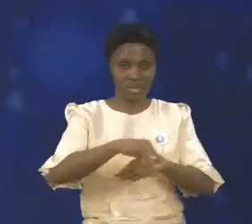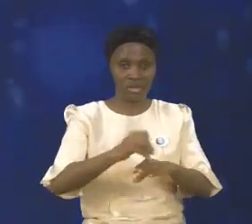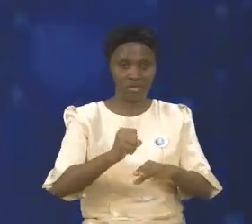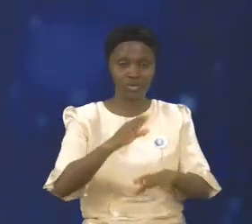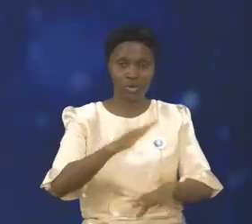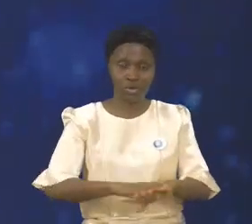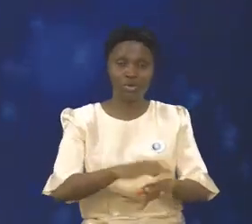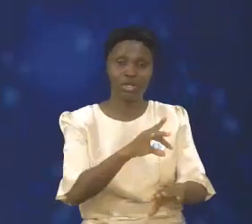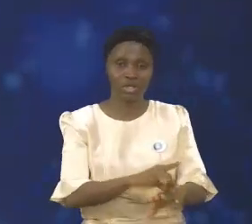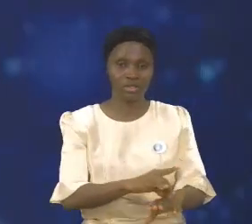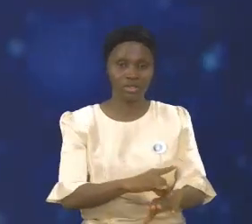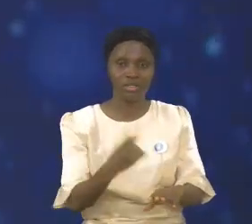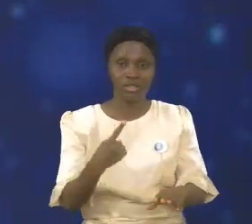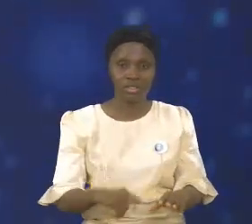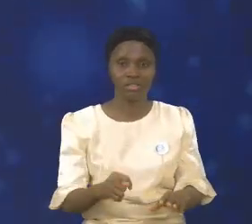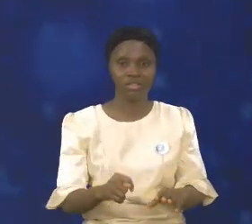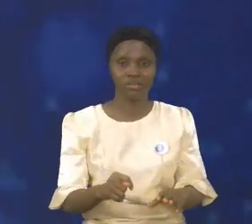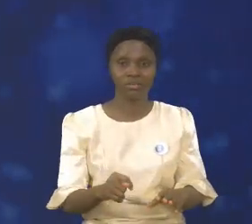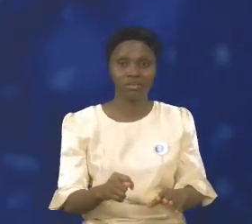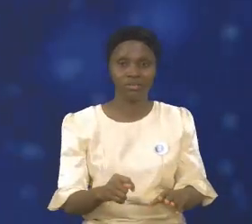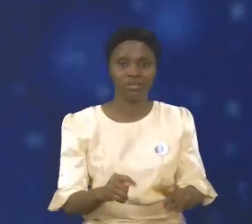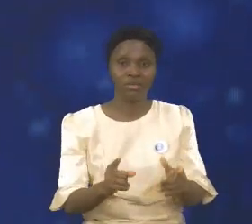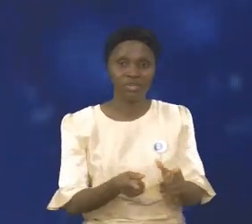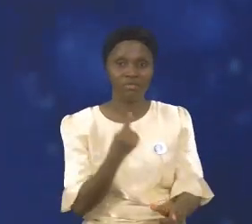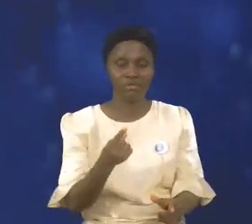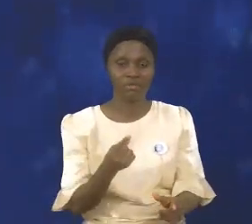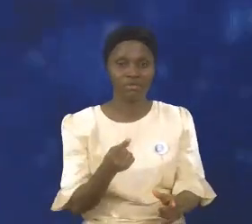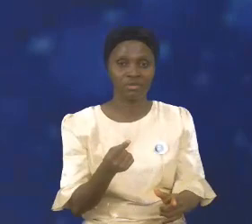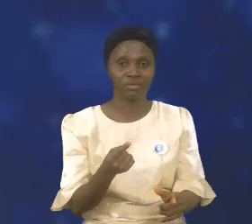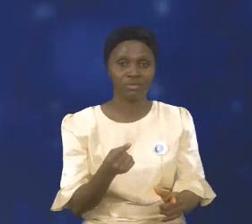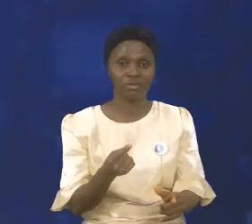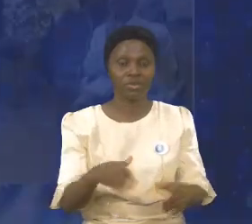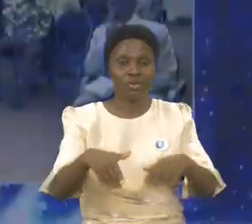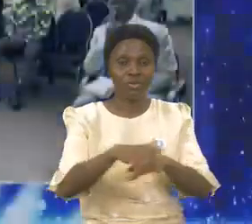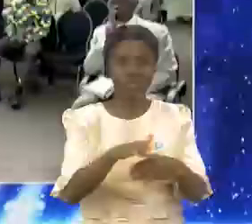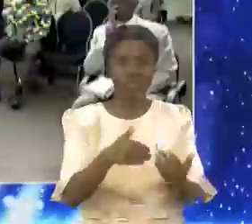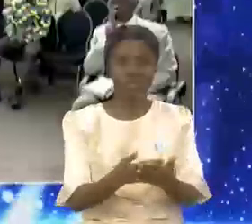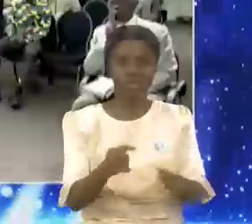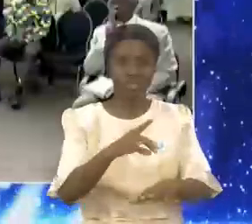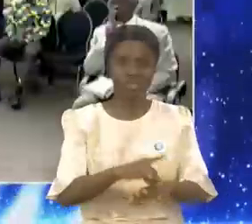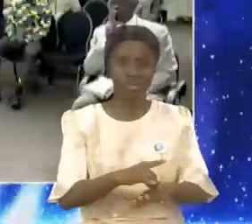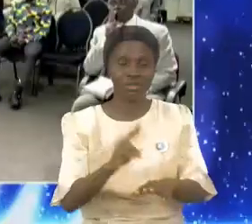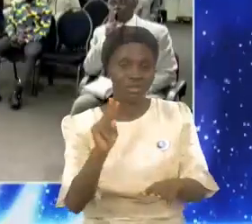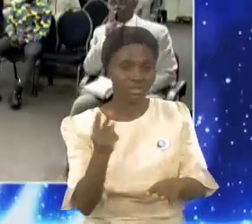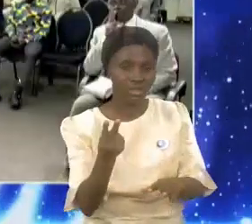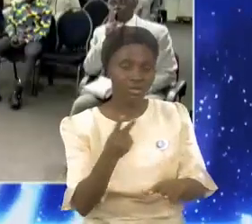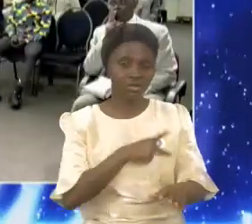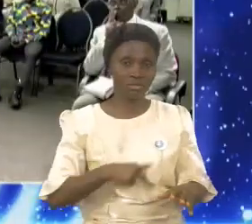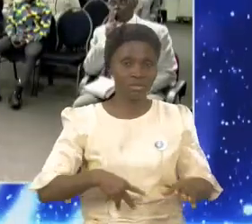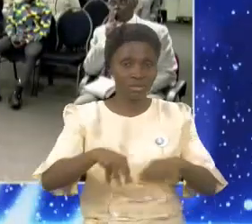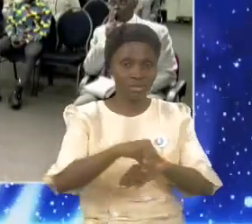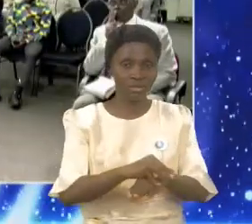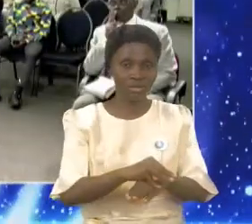The first empire, Babylonian Empire, over all the earth. The second empire,